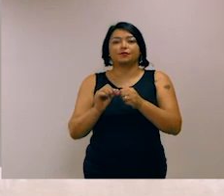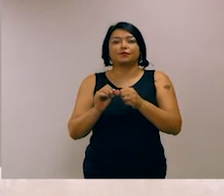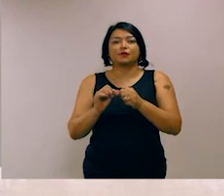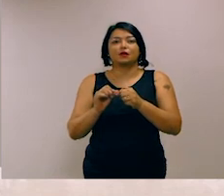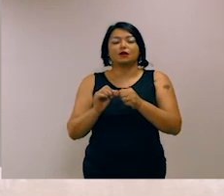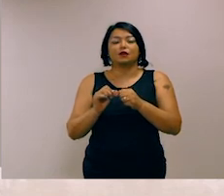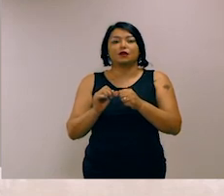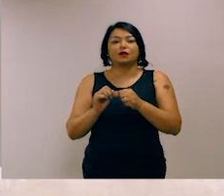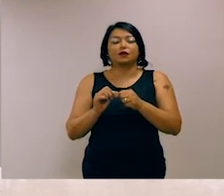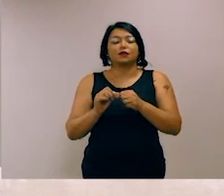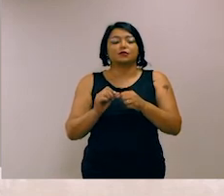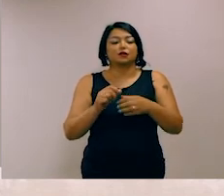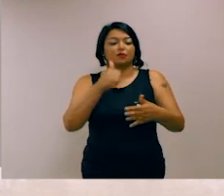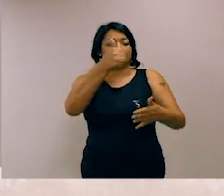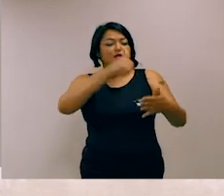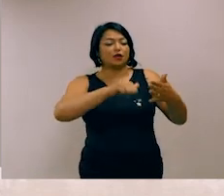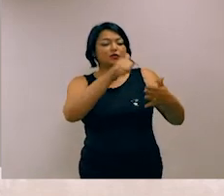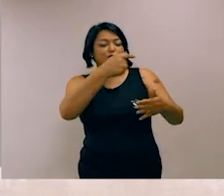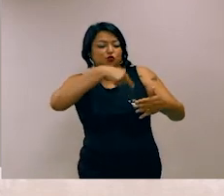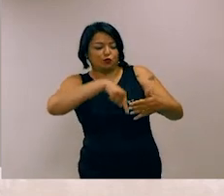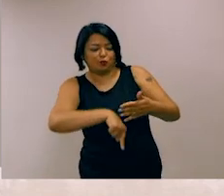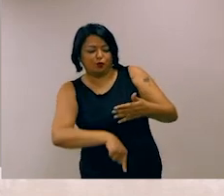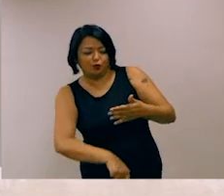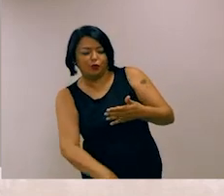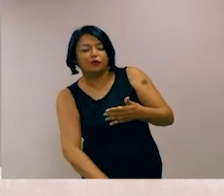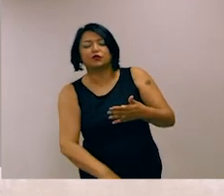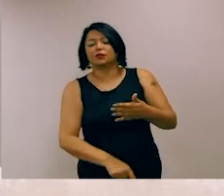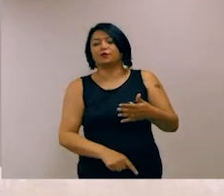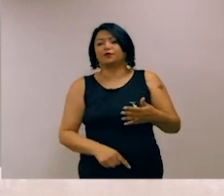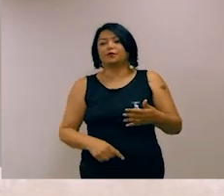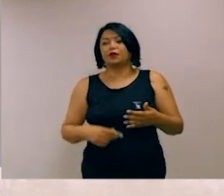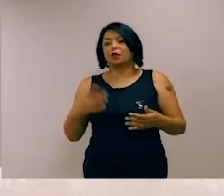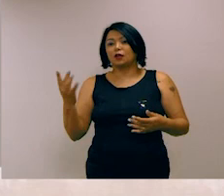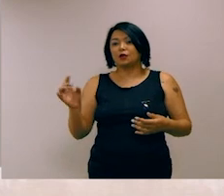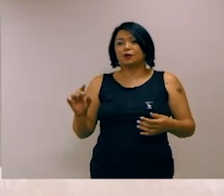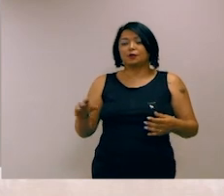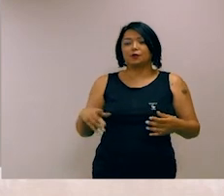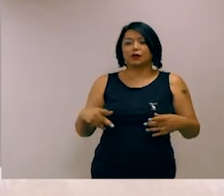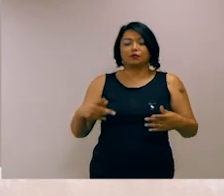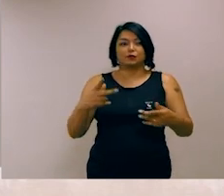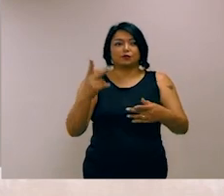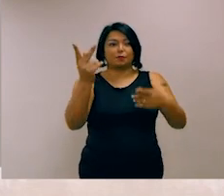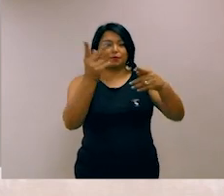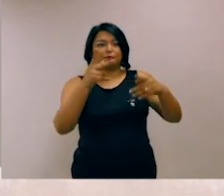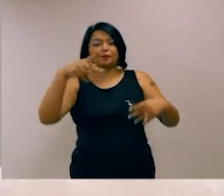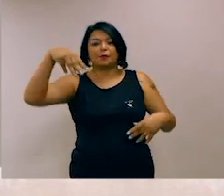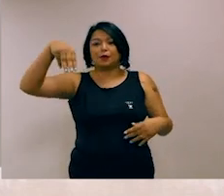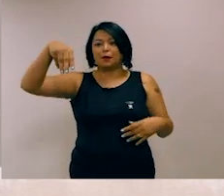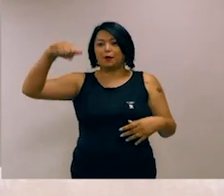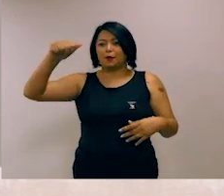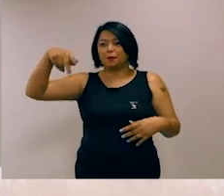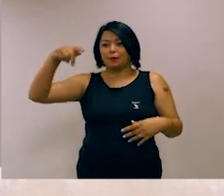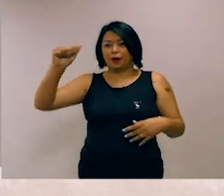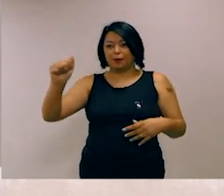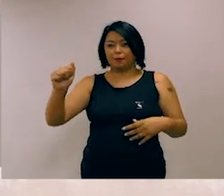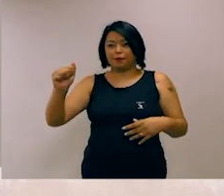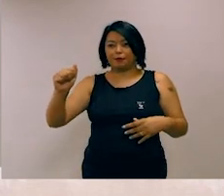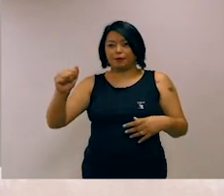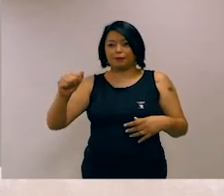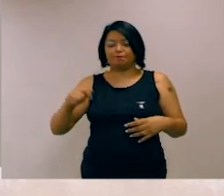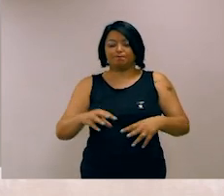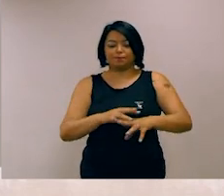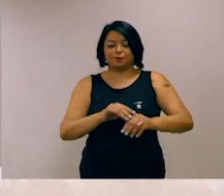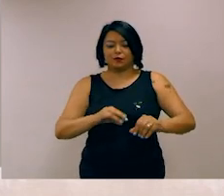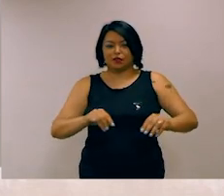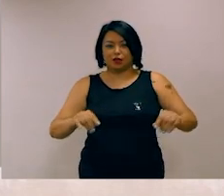How do we carry out this depth estimate? We have 2 topograph maps,